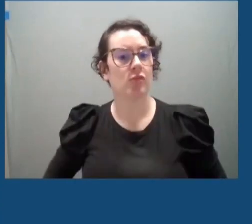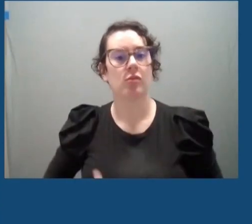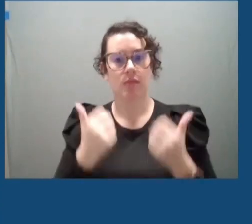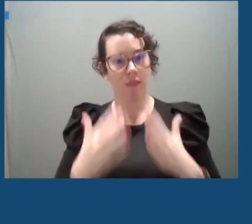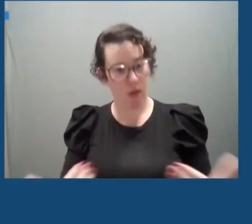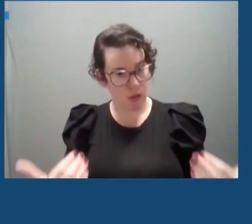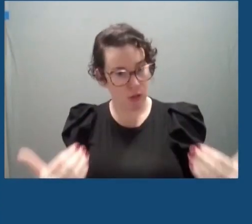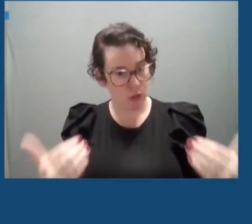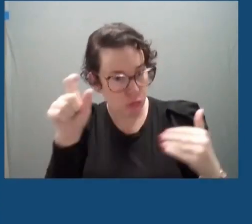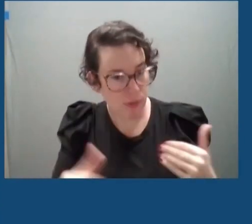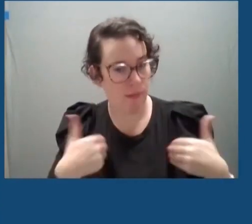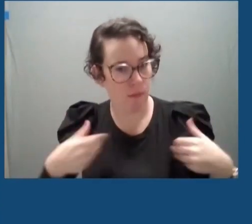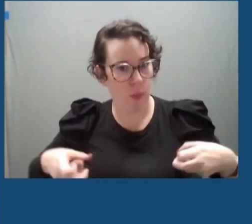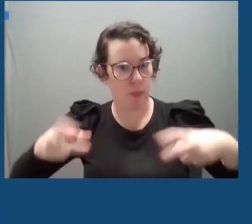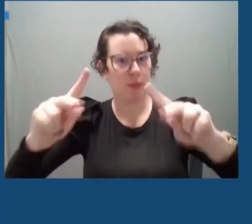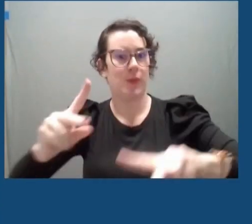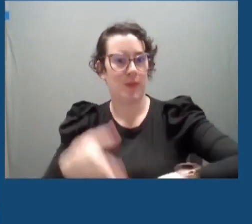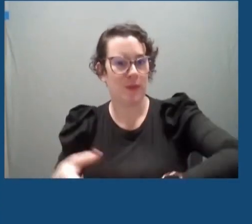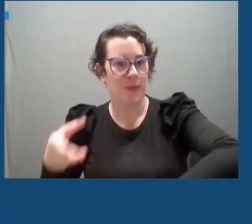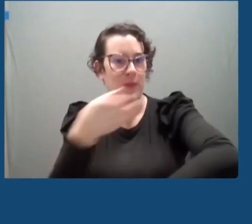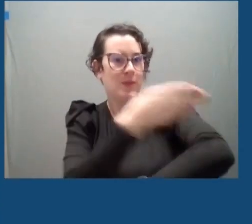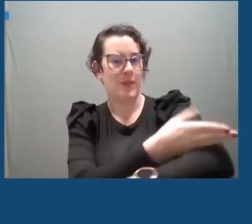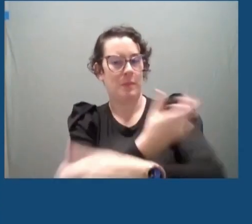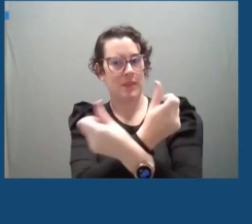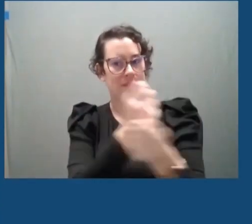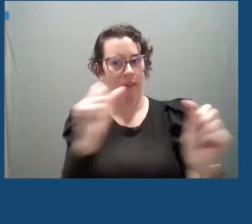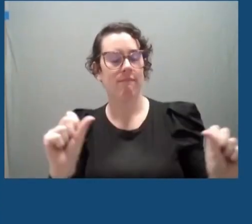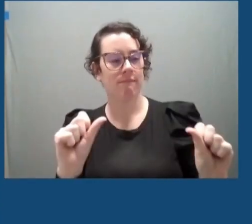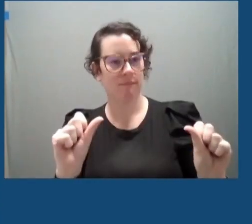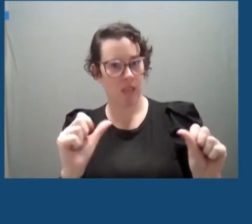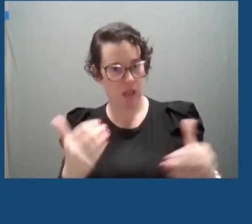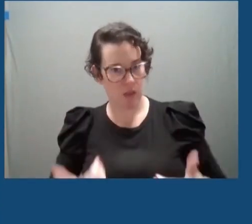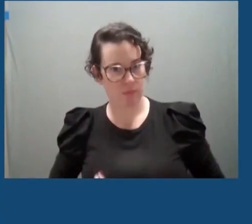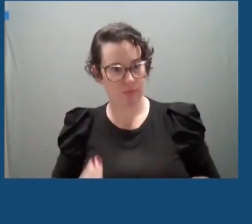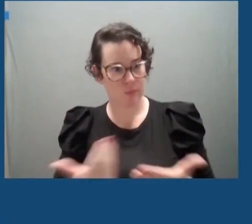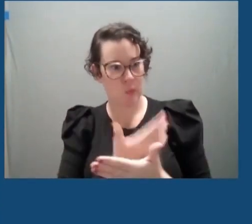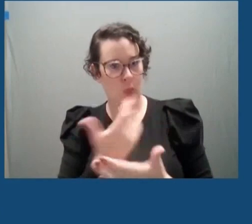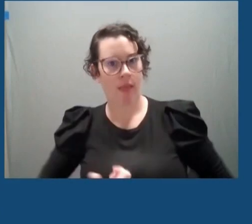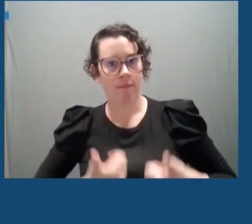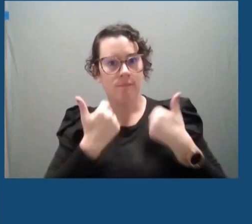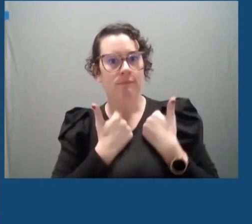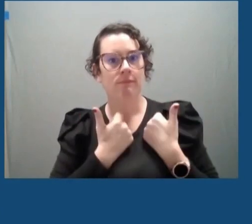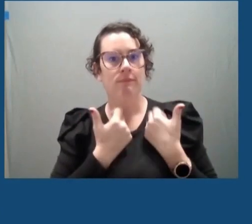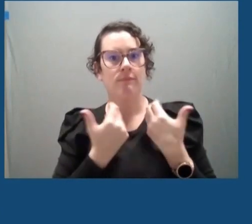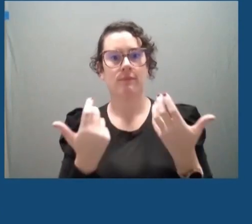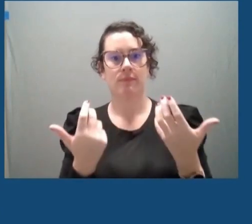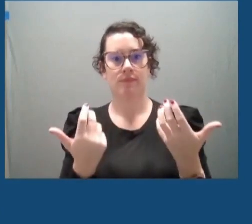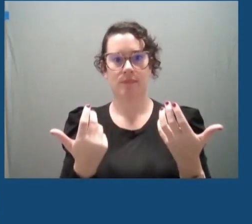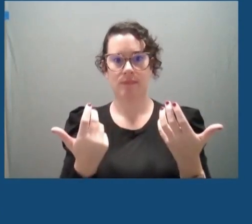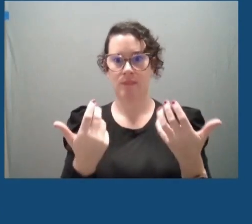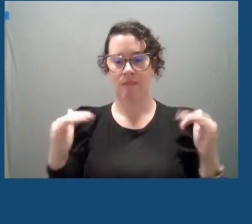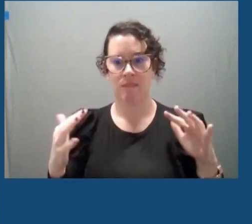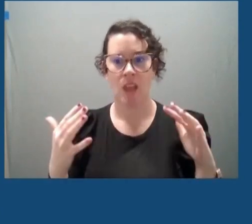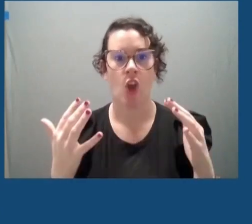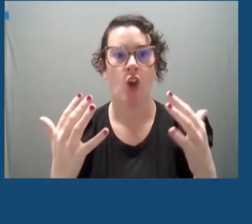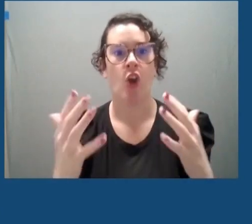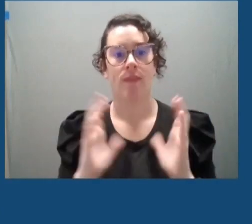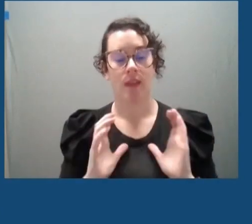our nation and our state, retail theft has surged, creating fear among the customers and the